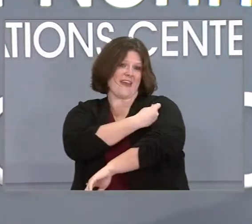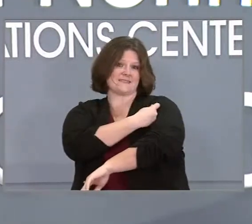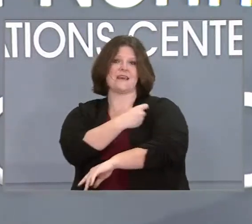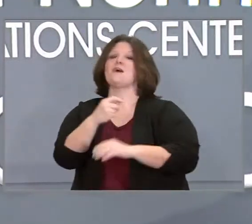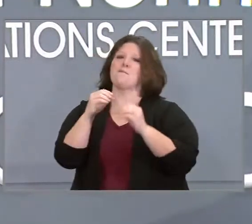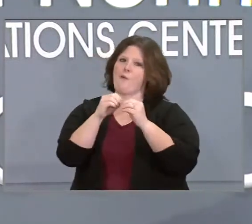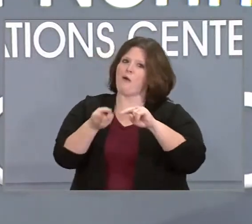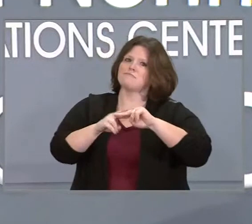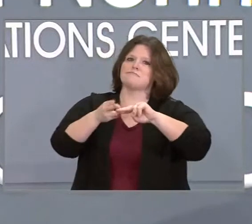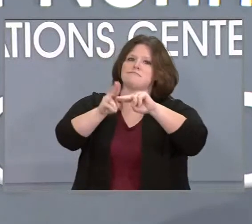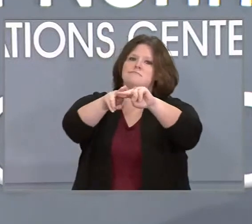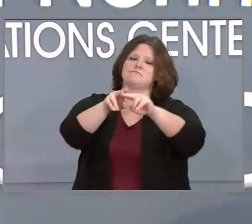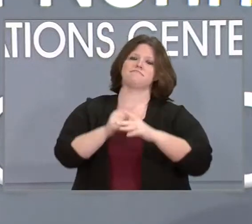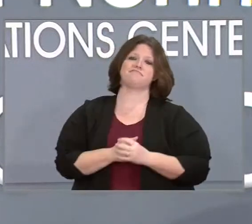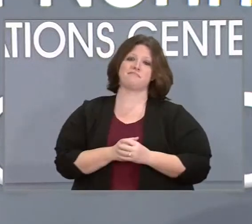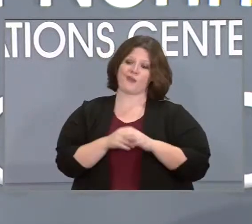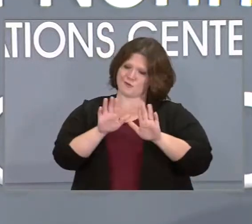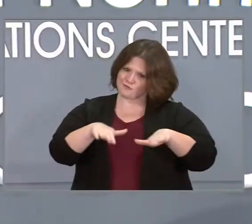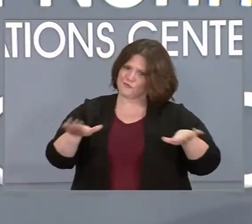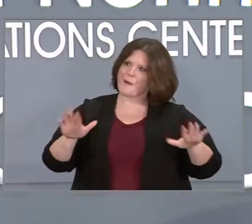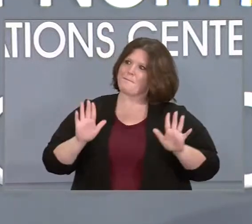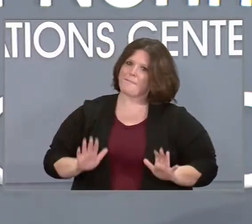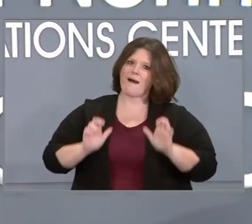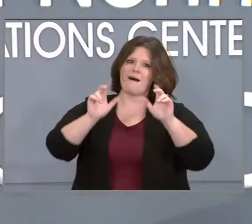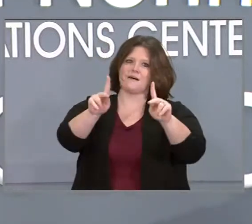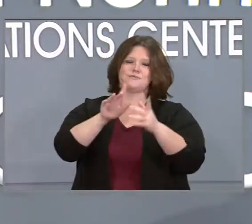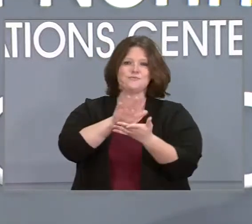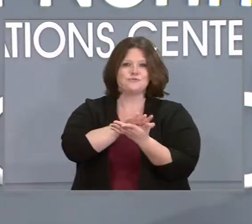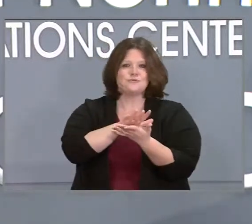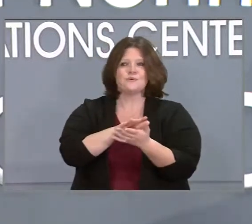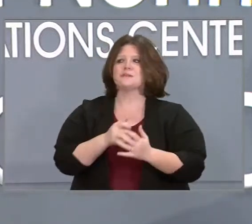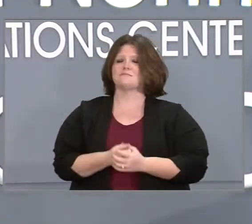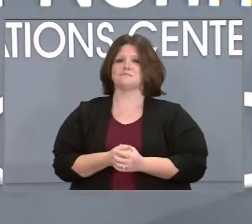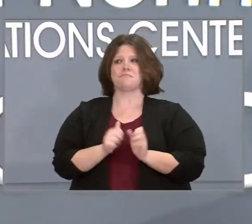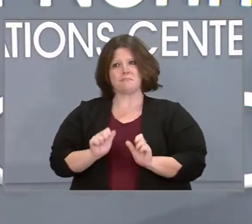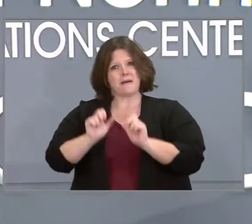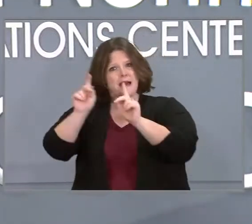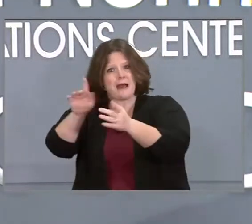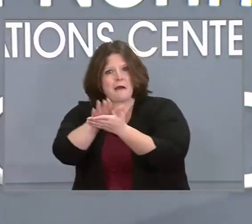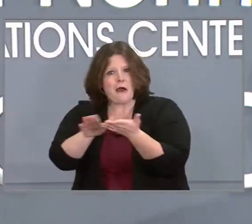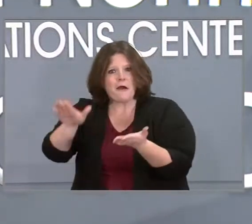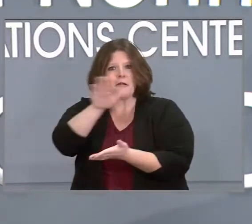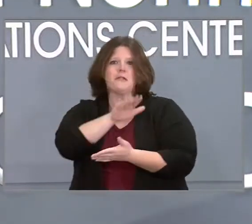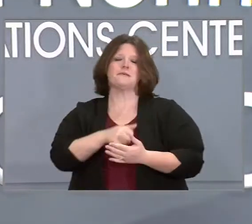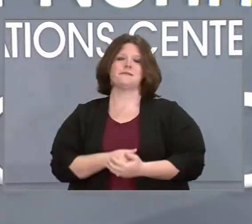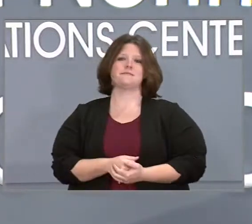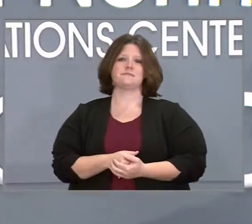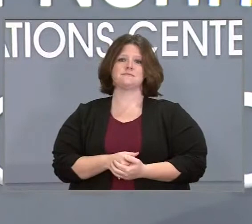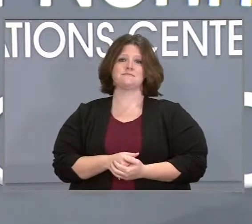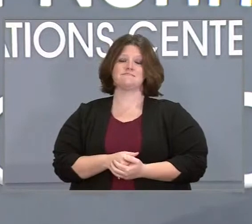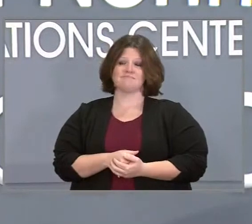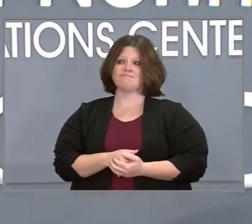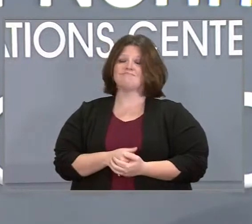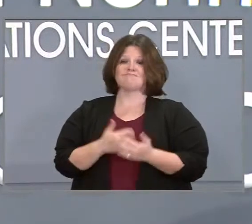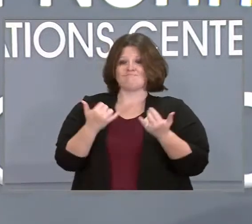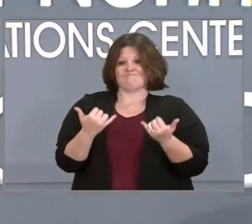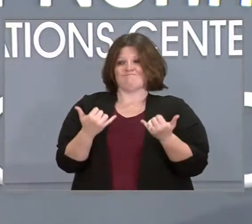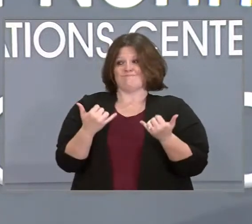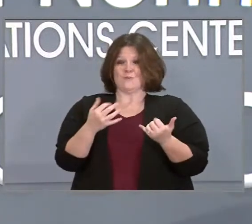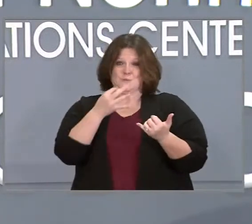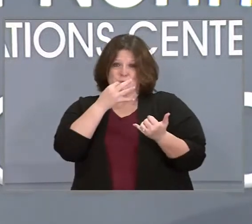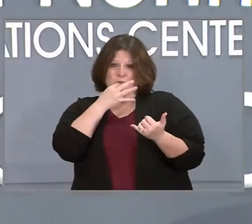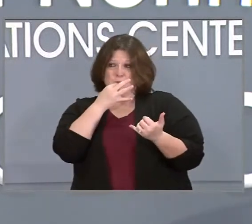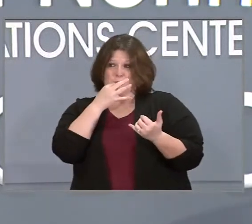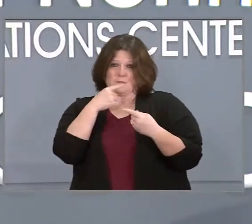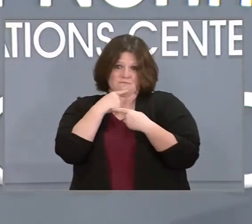Our children are in the classroom and on our university campuses, and children as young as 5 will soon be